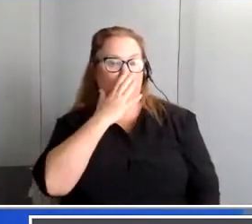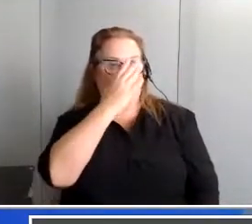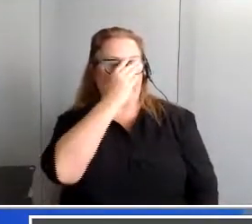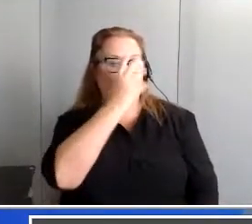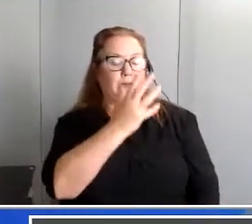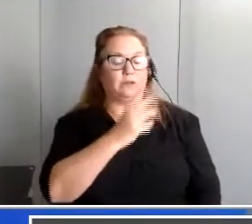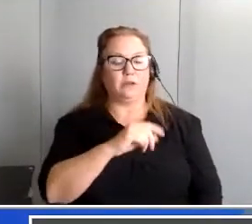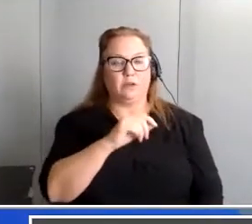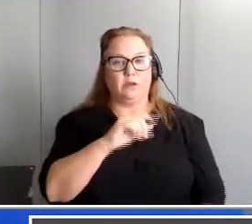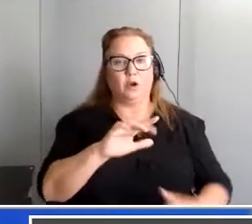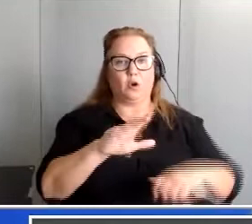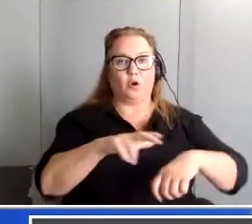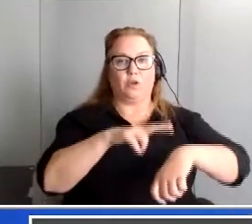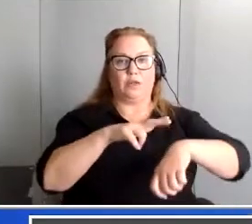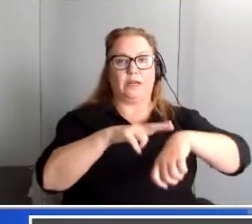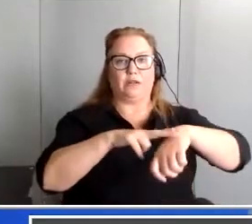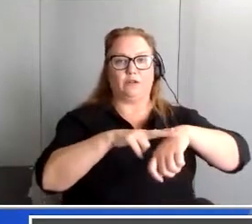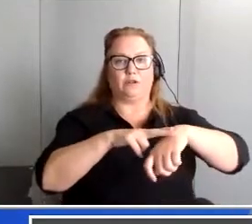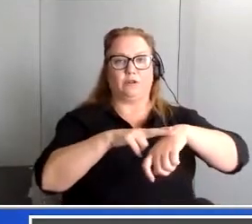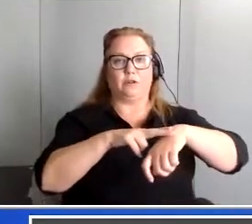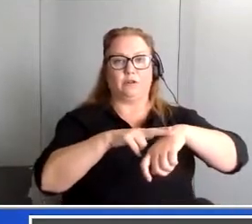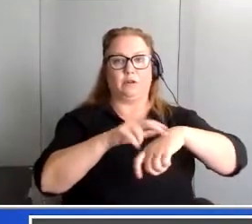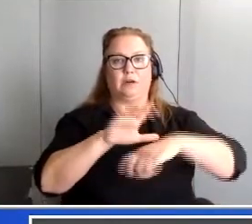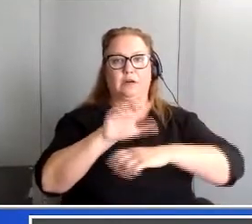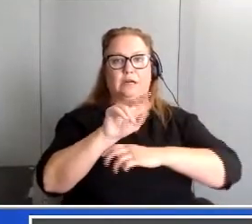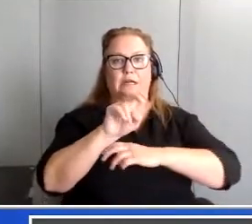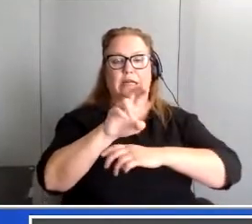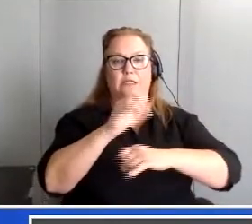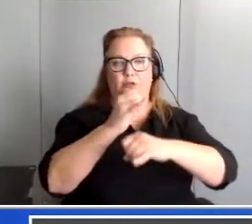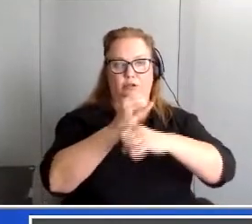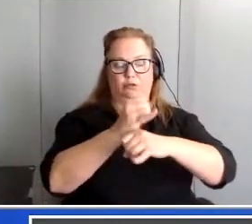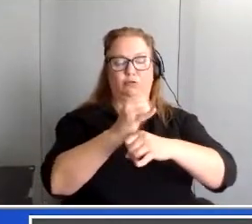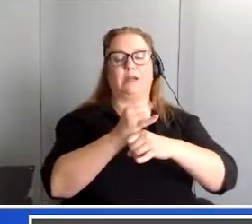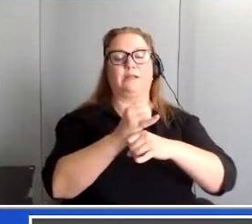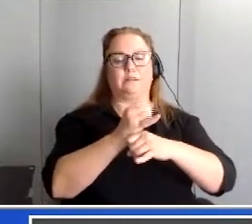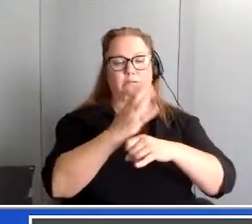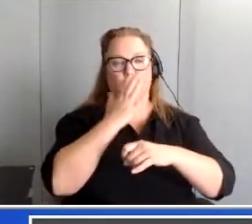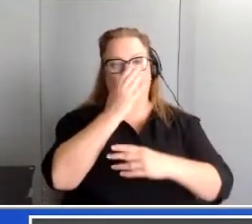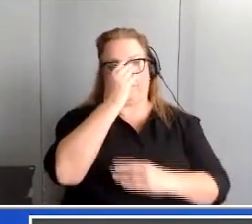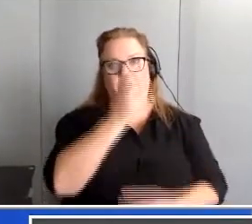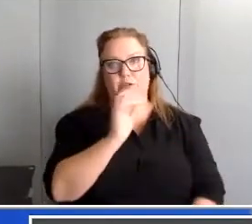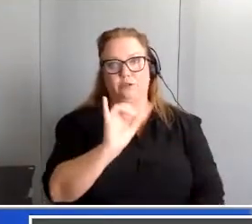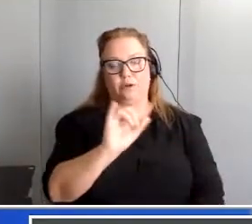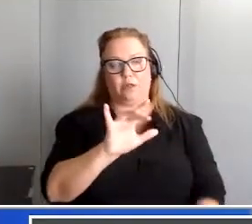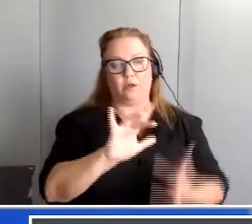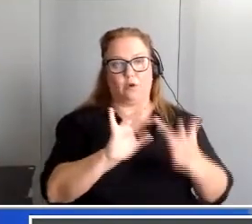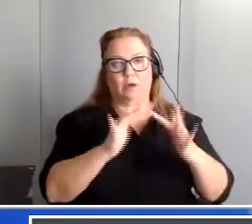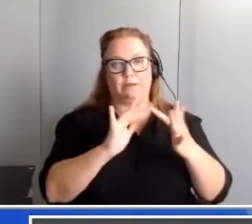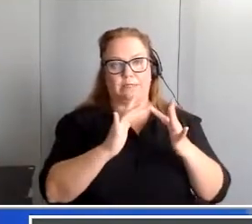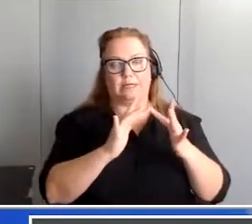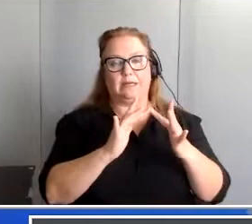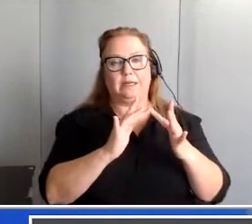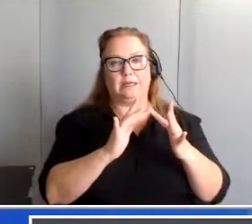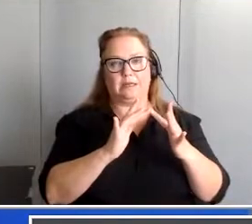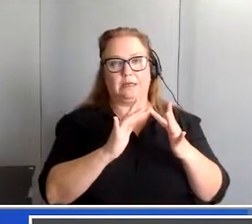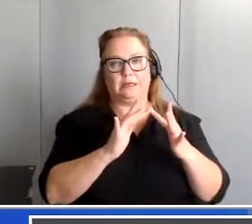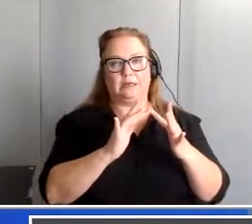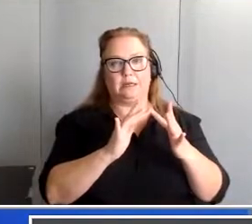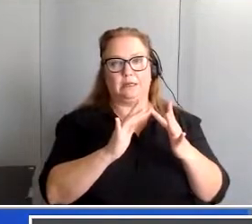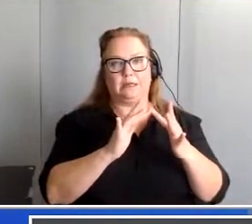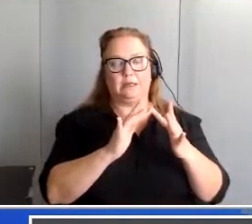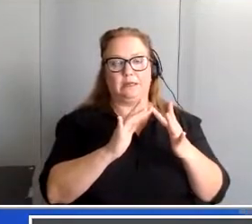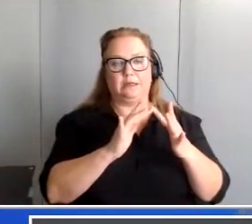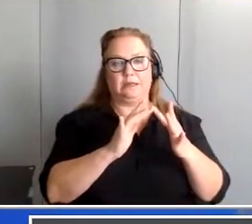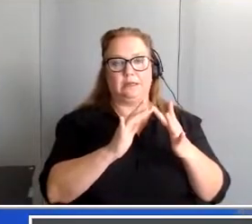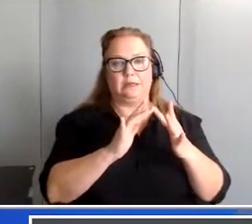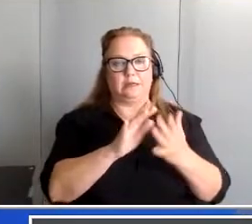the National Cancer Institute actually has a lot of good information on their website. We also have kind of a nice